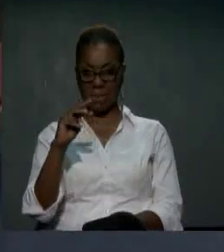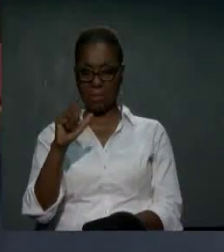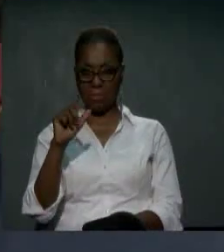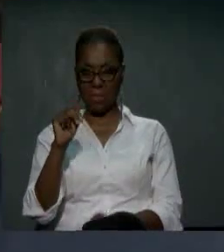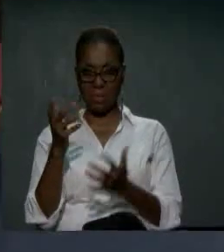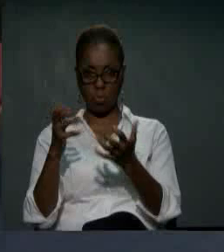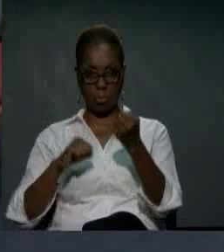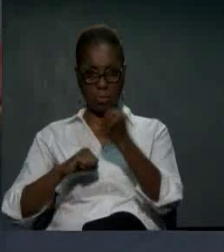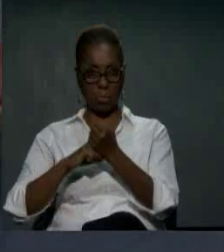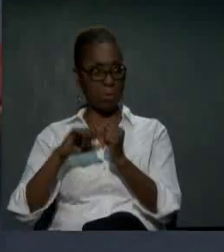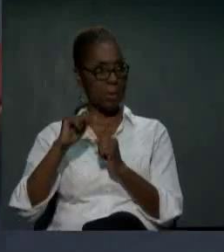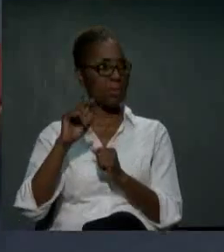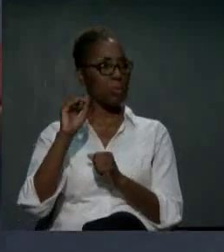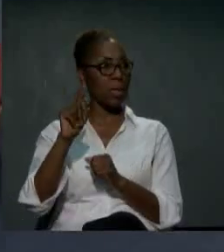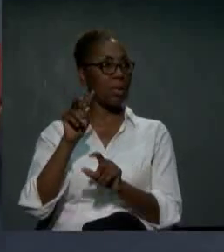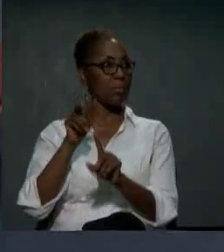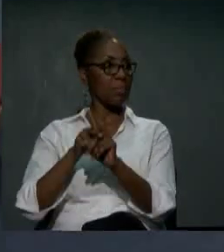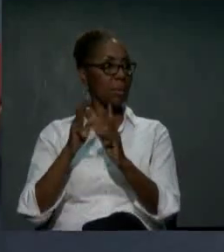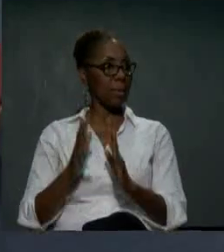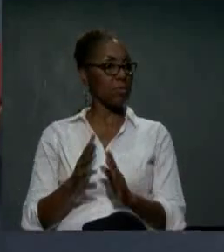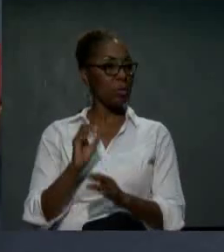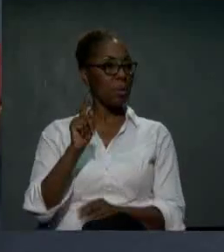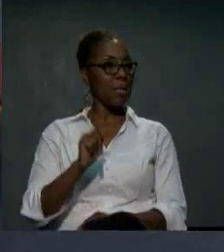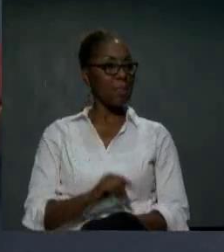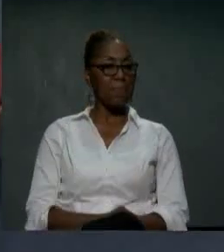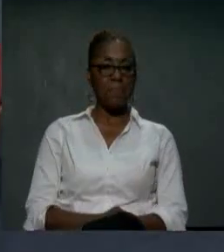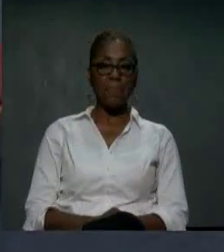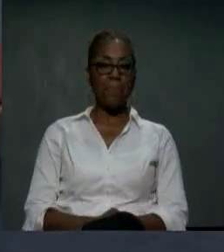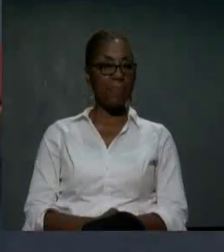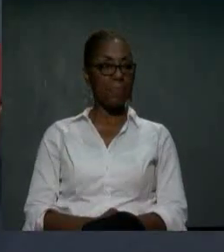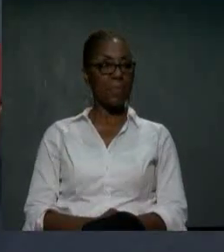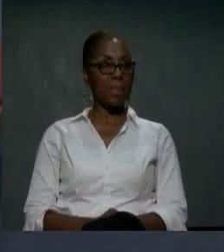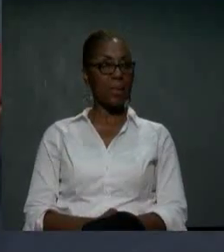this application? Okay. Yes.